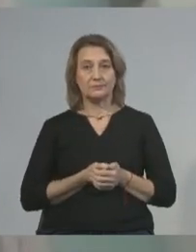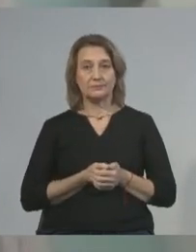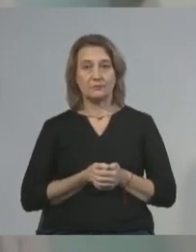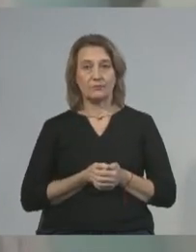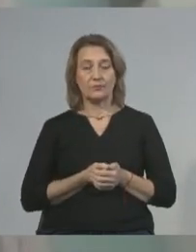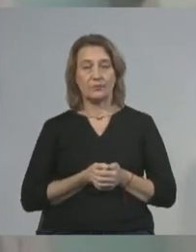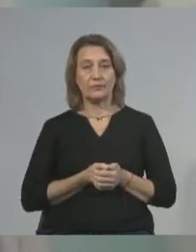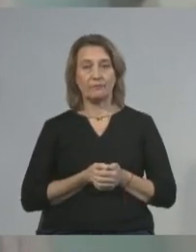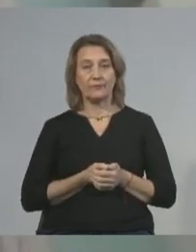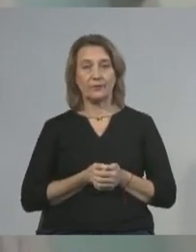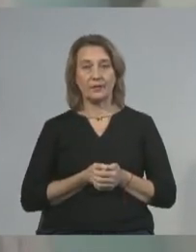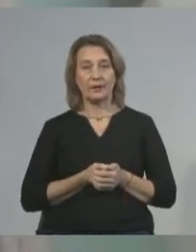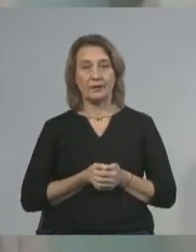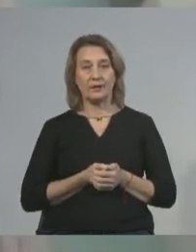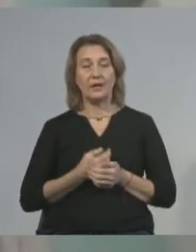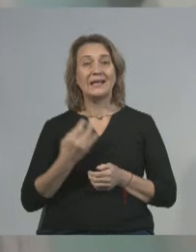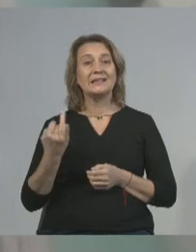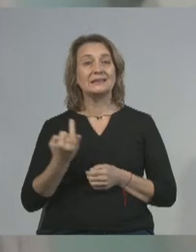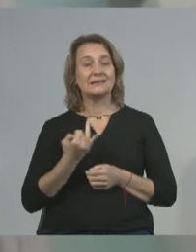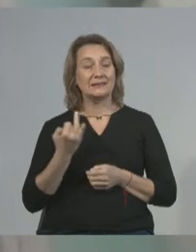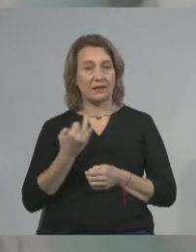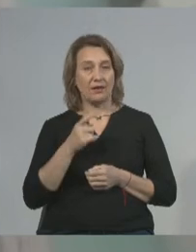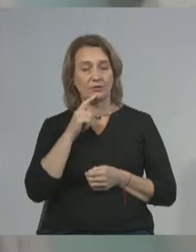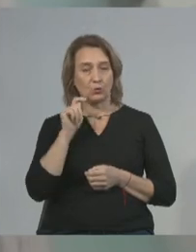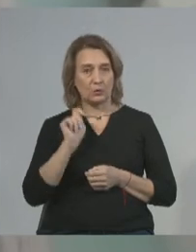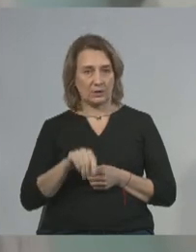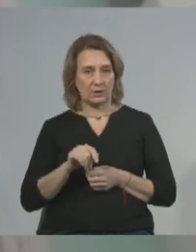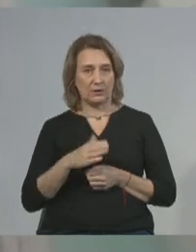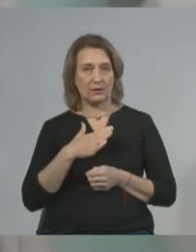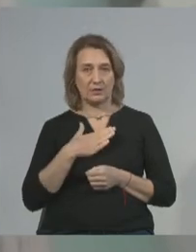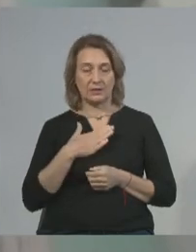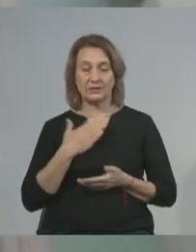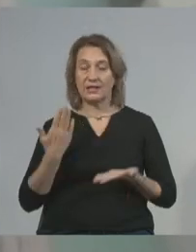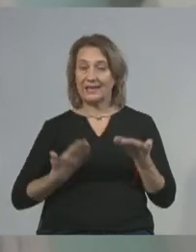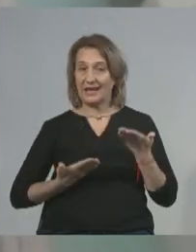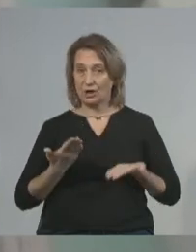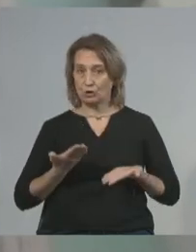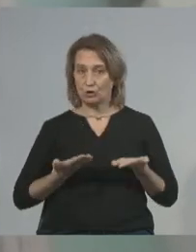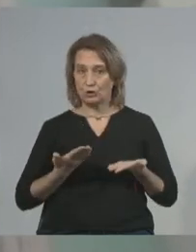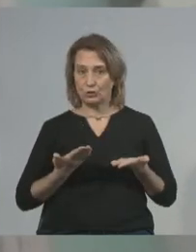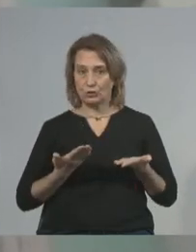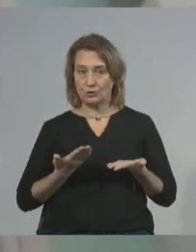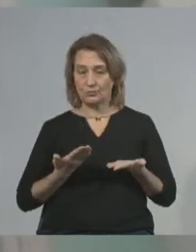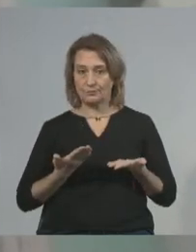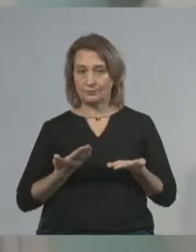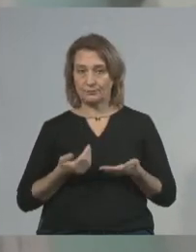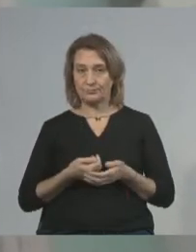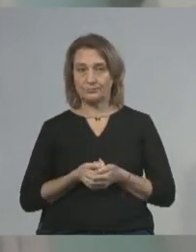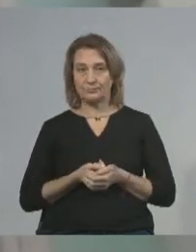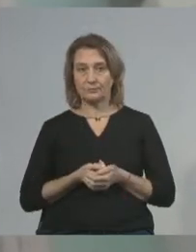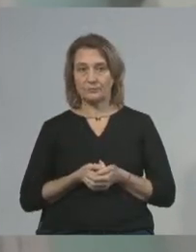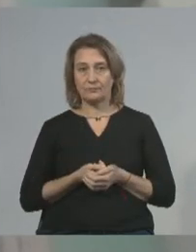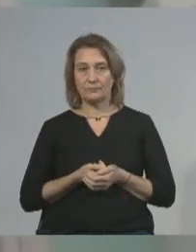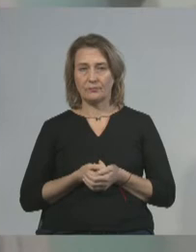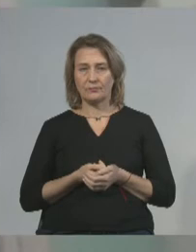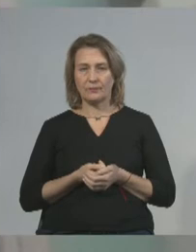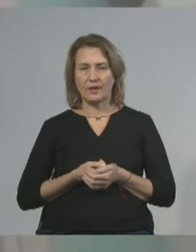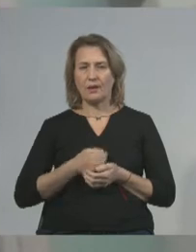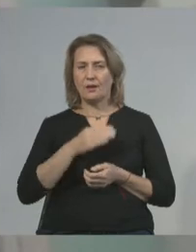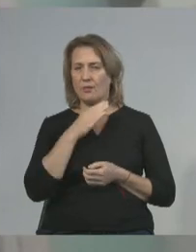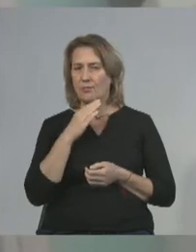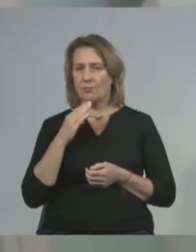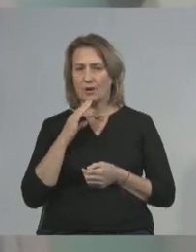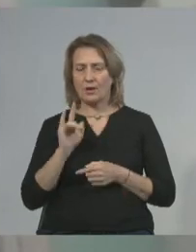ukraine of of course then basically yeah most a lot of the narratives remain the same so